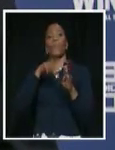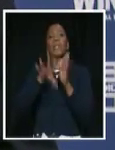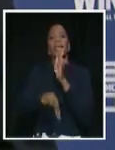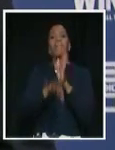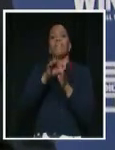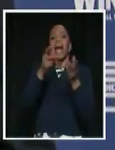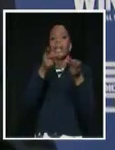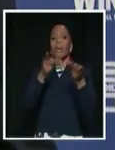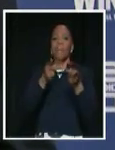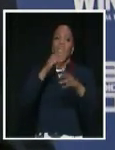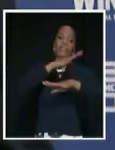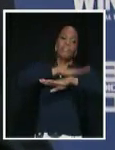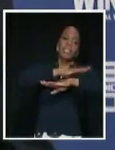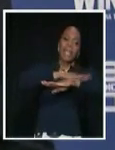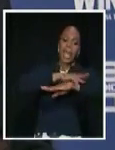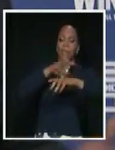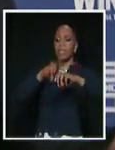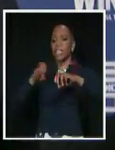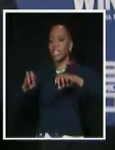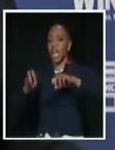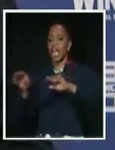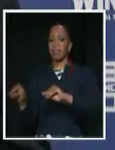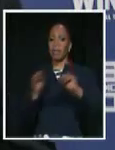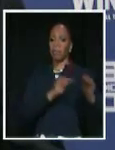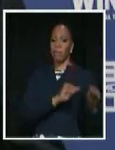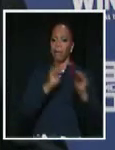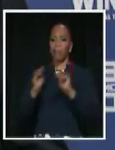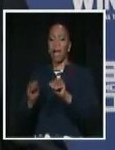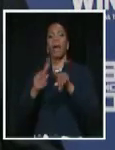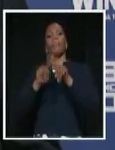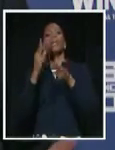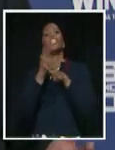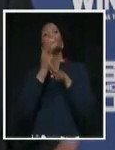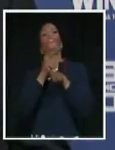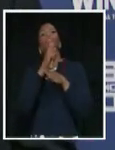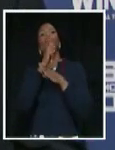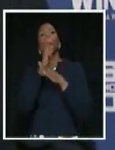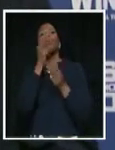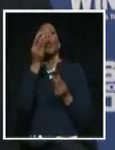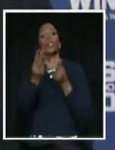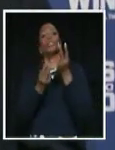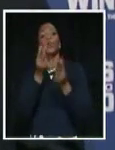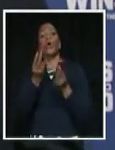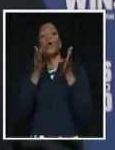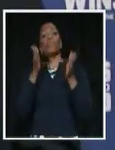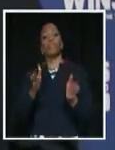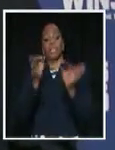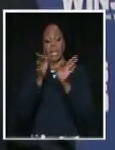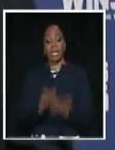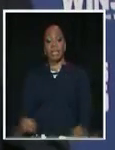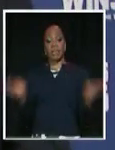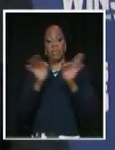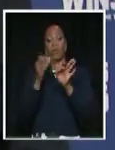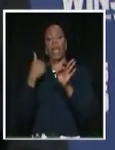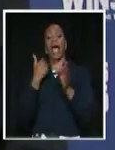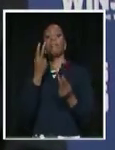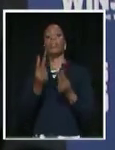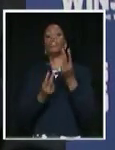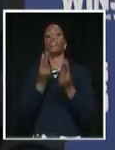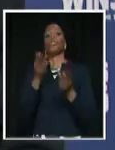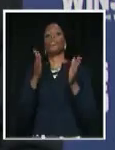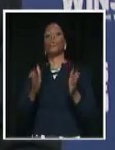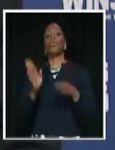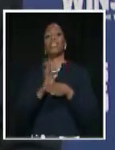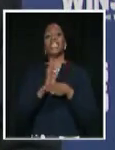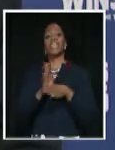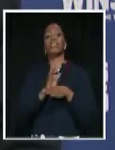chairs and put the tables and then put it back, which are really being used mostly by tourists. It's important to have a tourist industry in New York, but at the same time, we